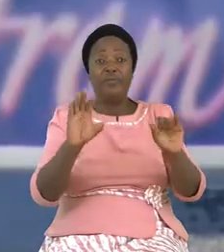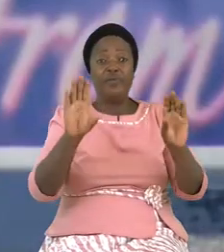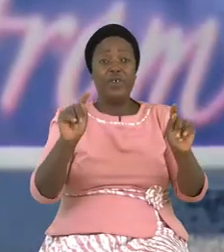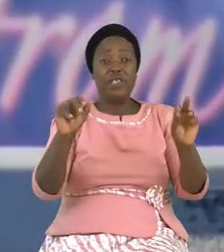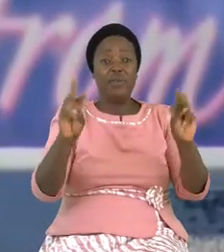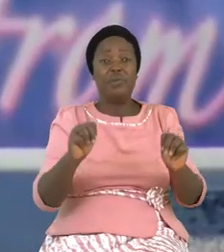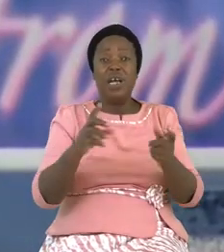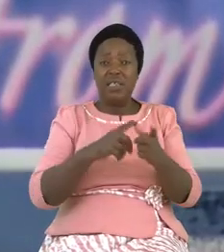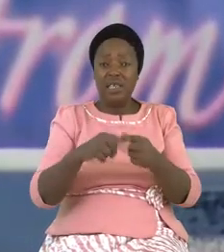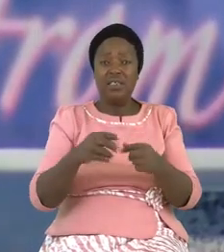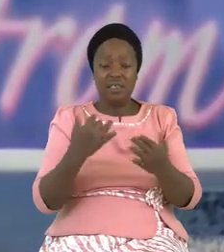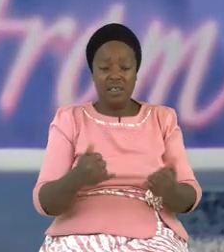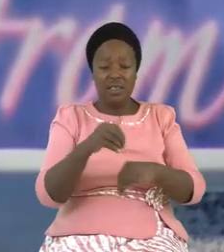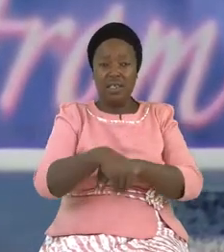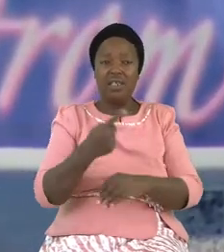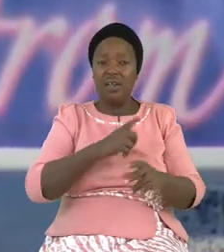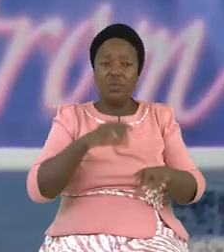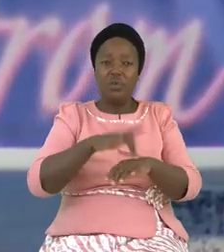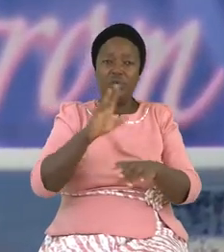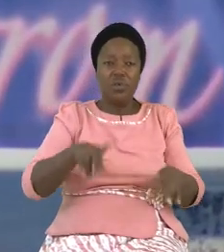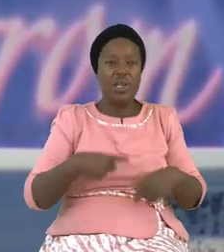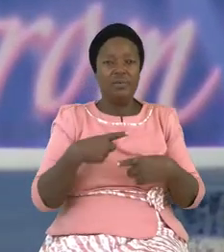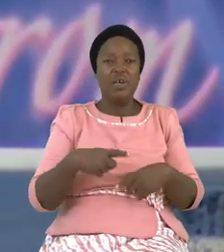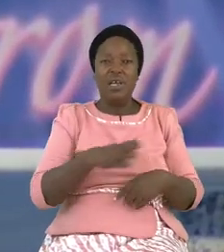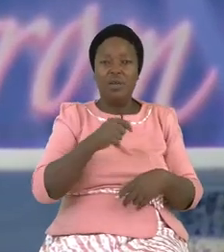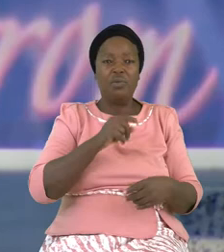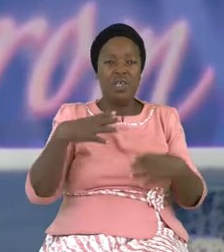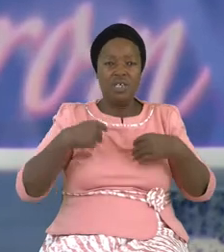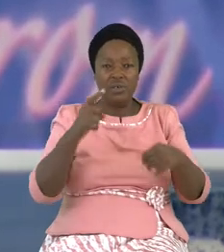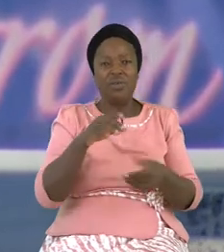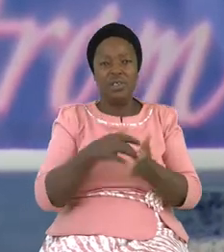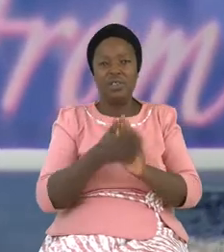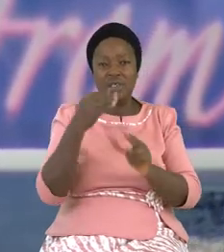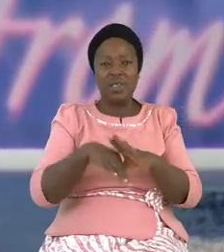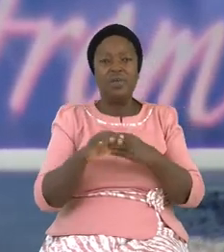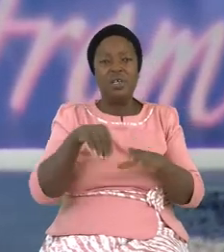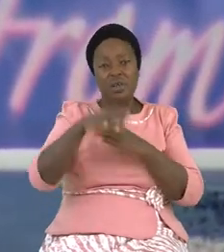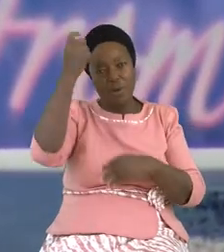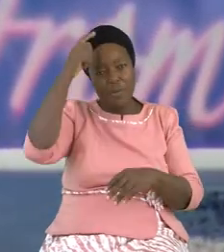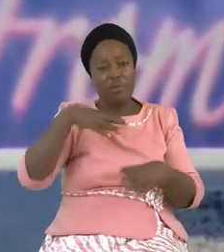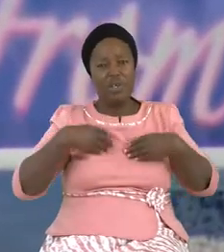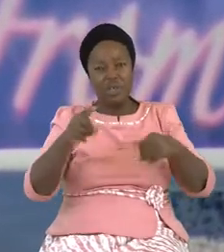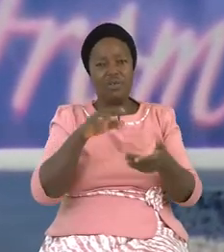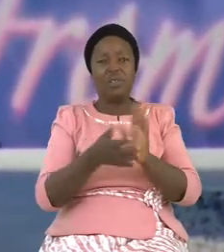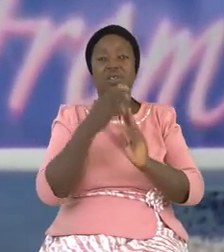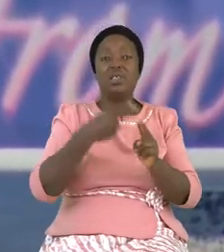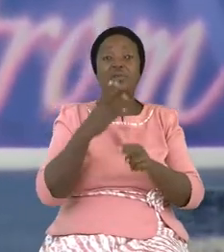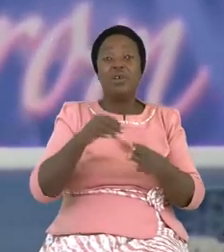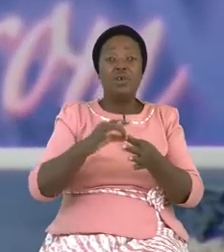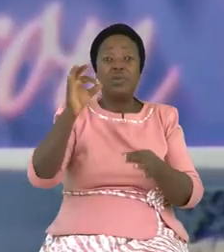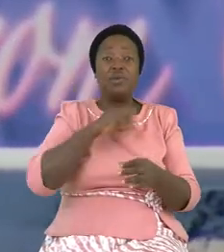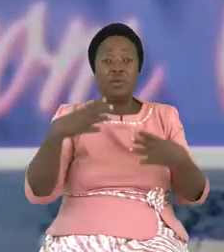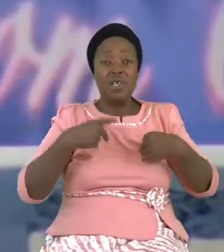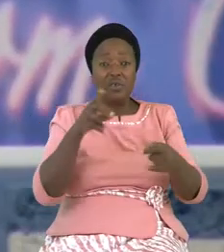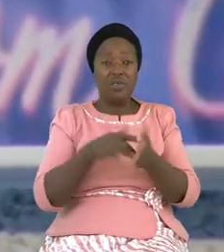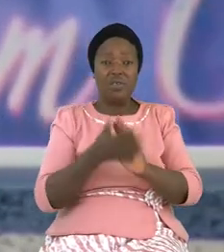life. It will heal you in your mind, in your soul, in your spirit, in your inner